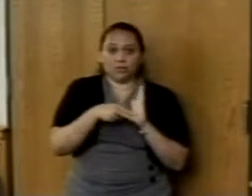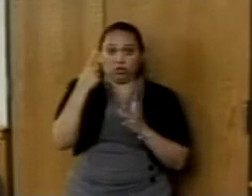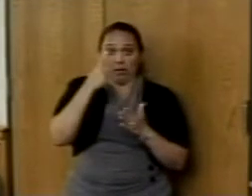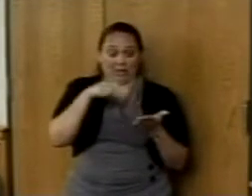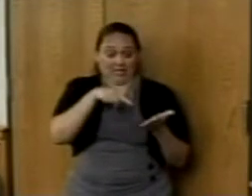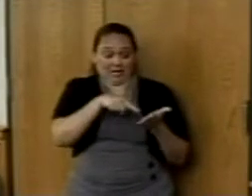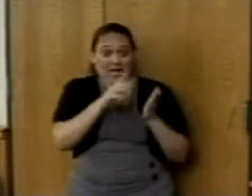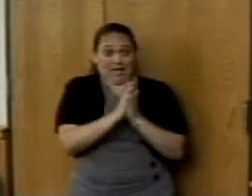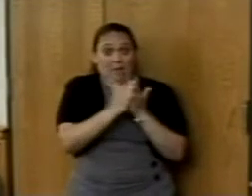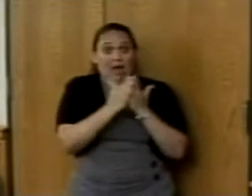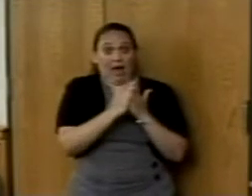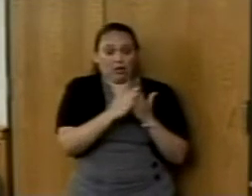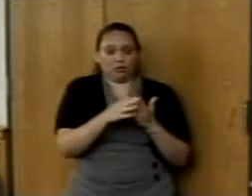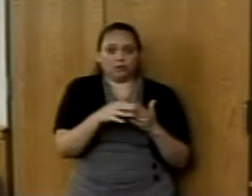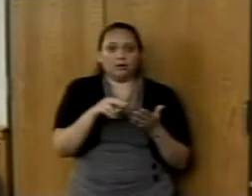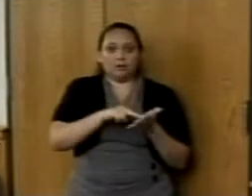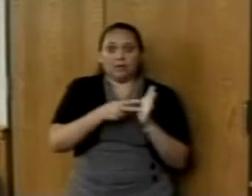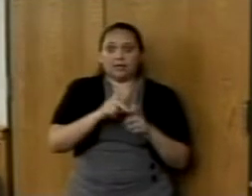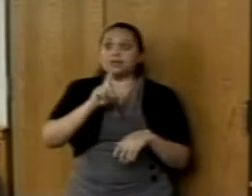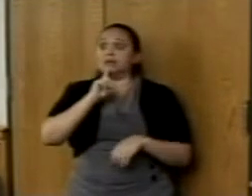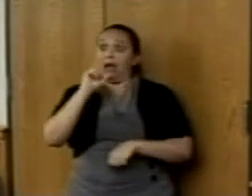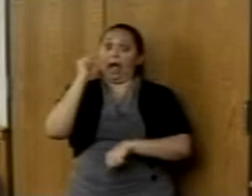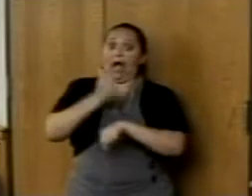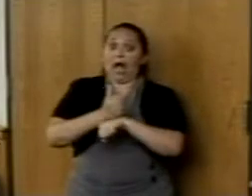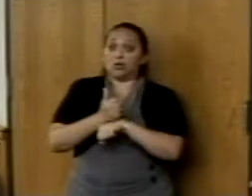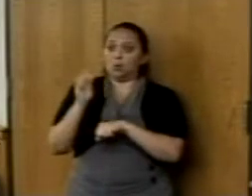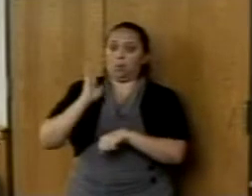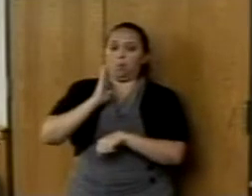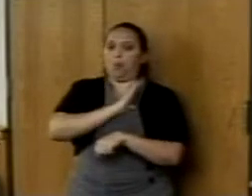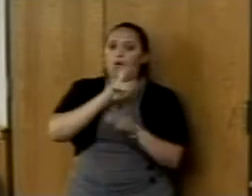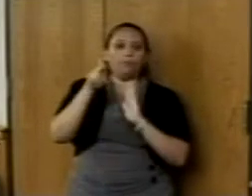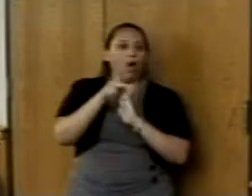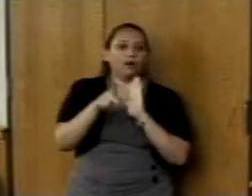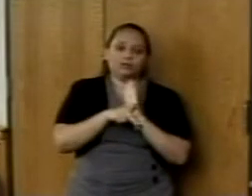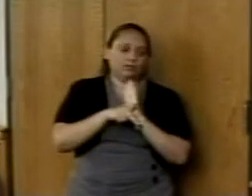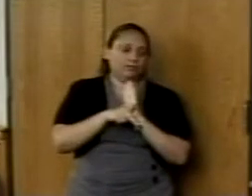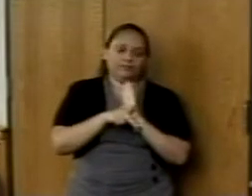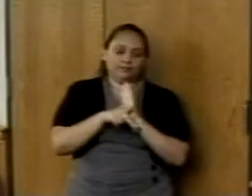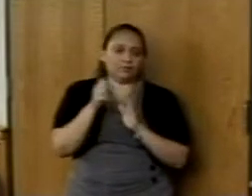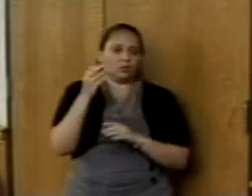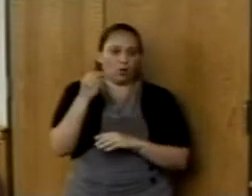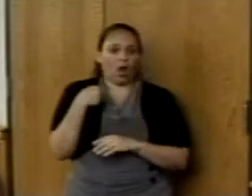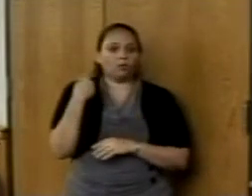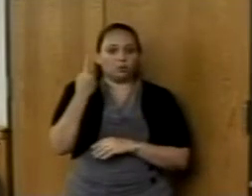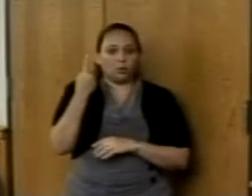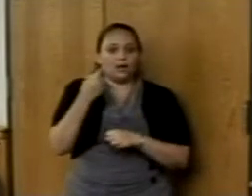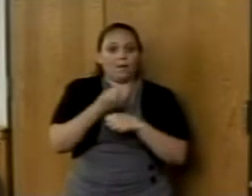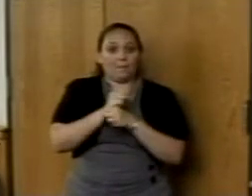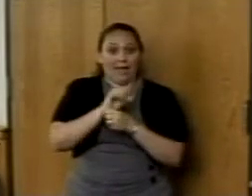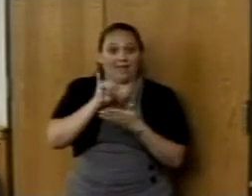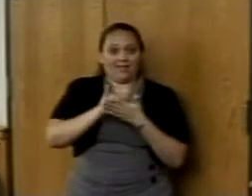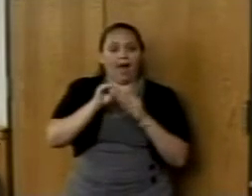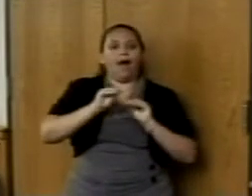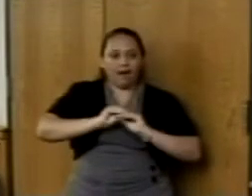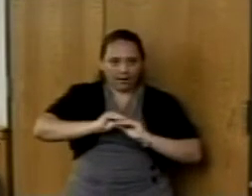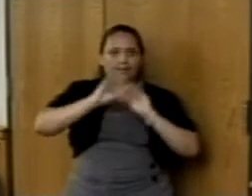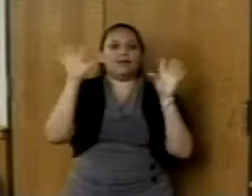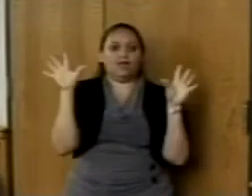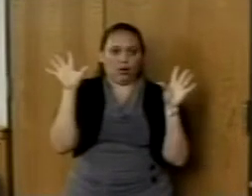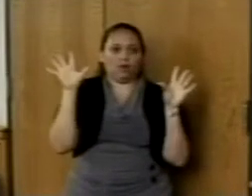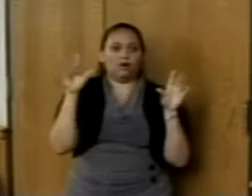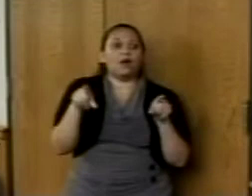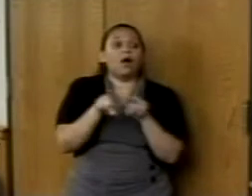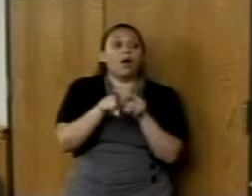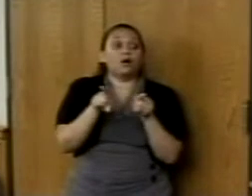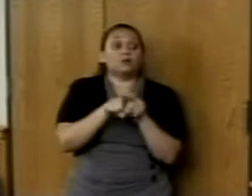just because it's in the manual doesn't mean that it's actual board policy. So I just wanted to make that clear,